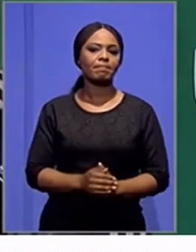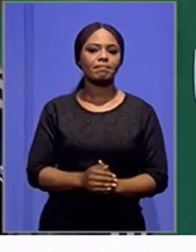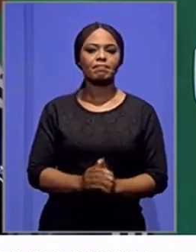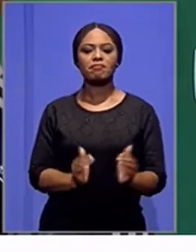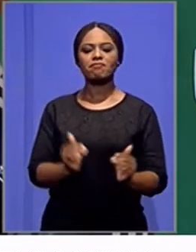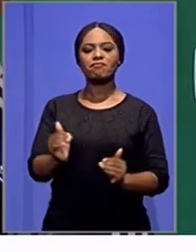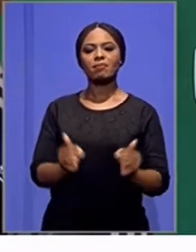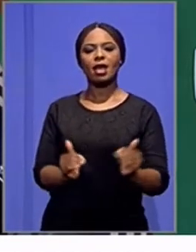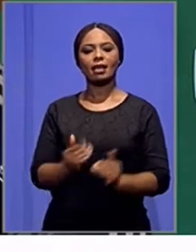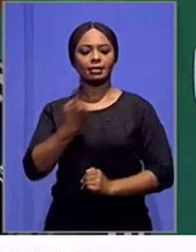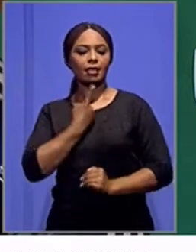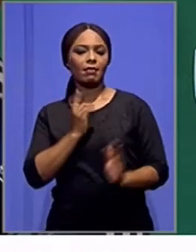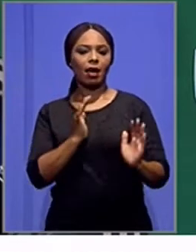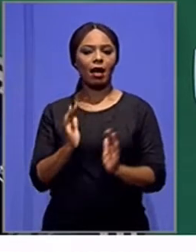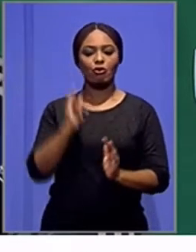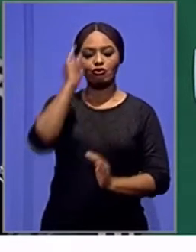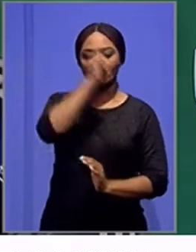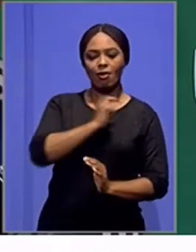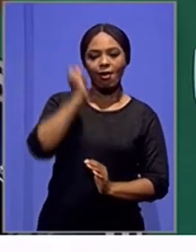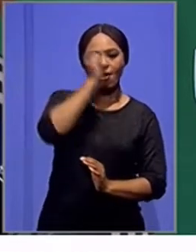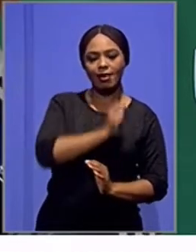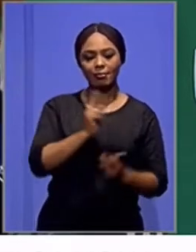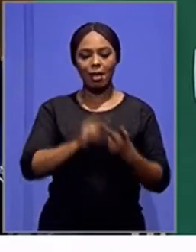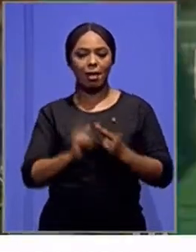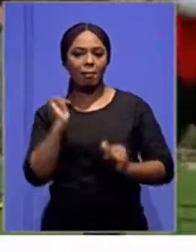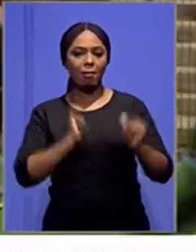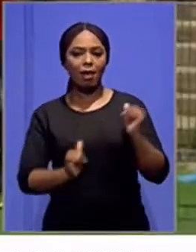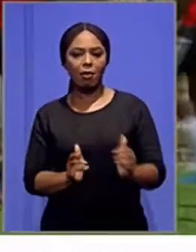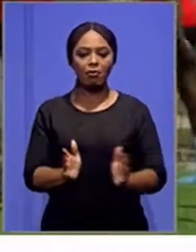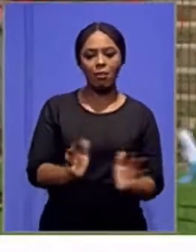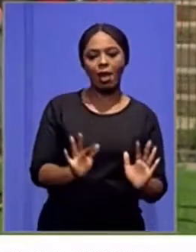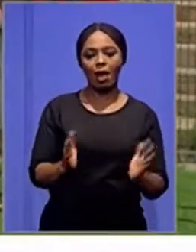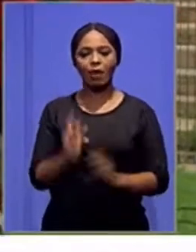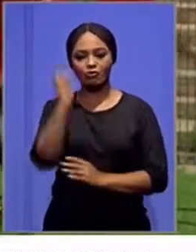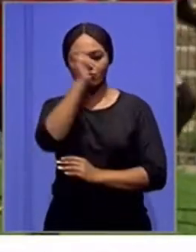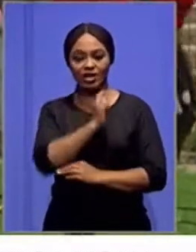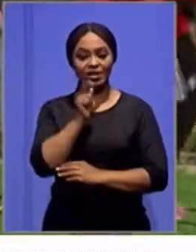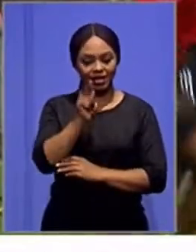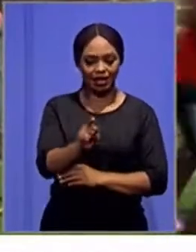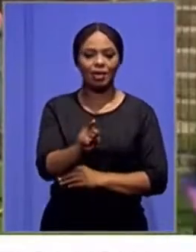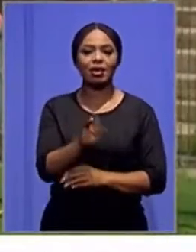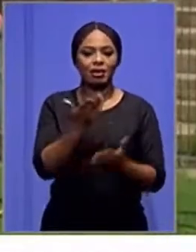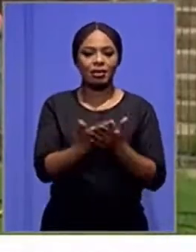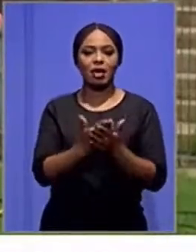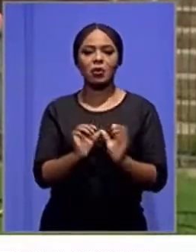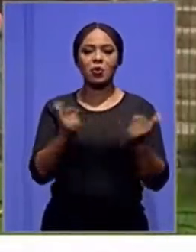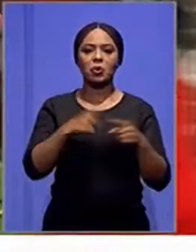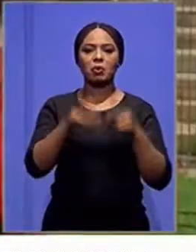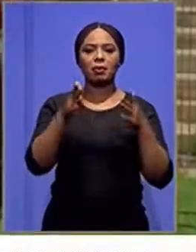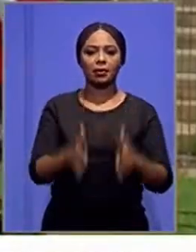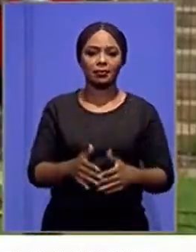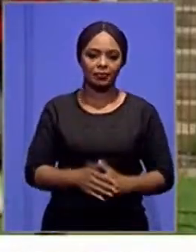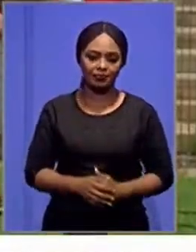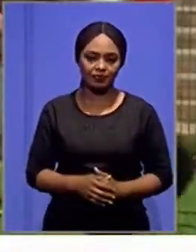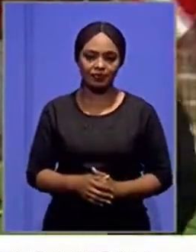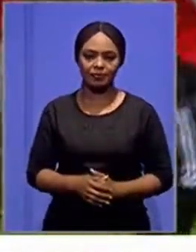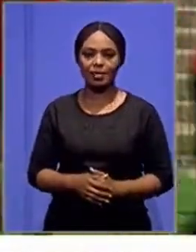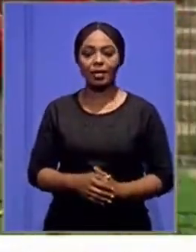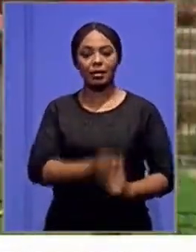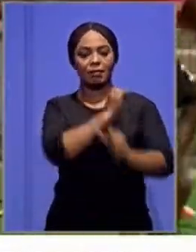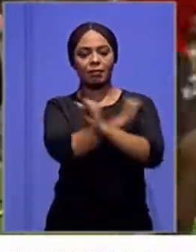on training. We look at how you're performing on training. Pirates e maemong a bone leaking gomme e šaletšwe ke dipapadi